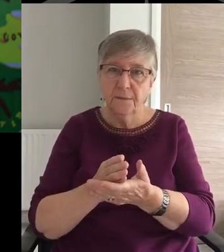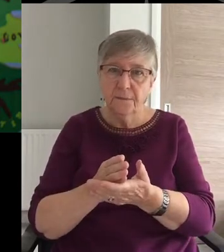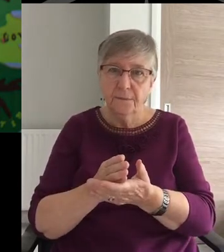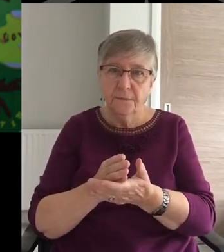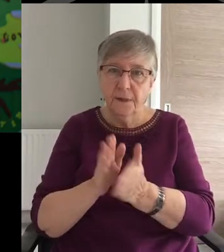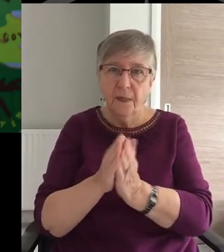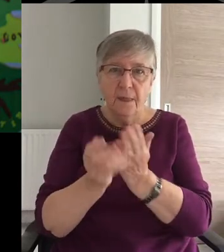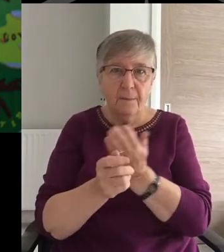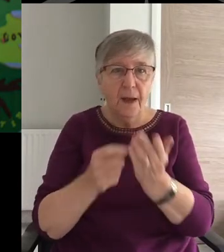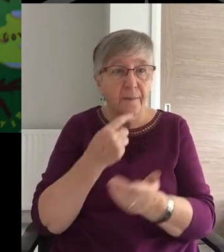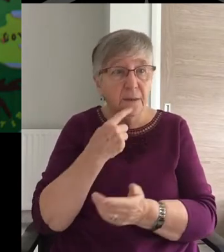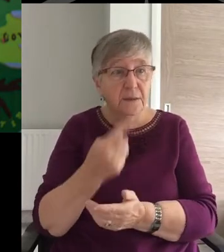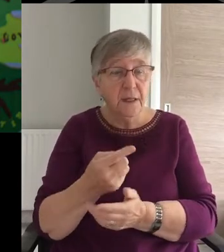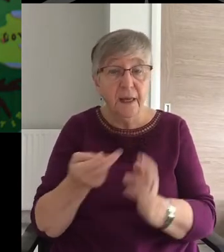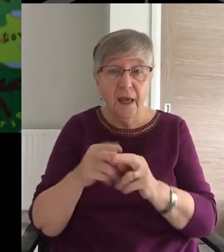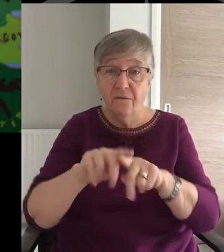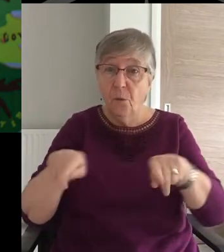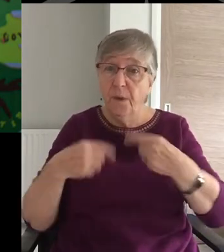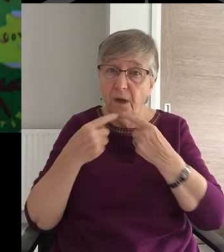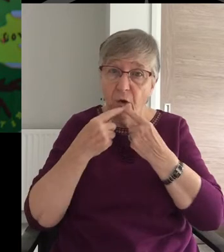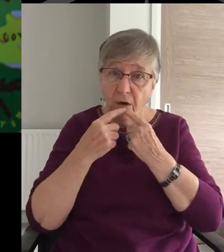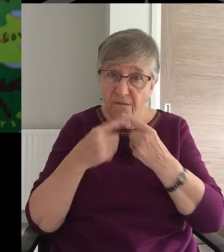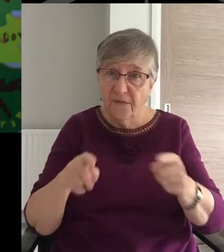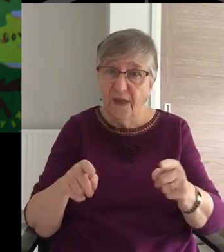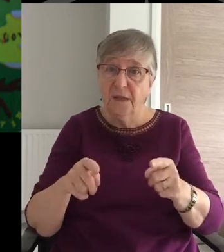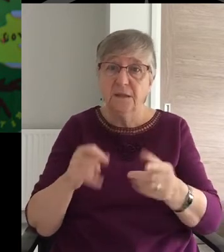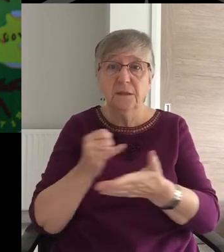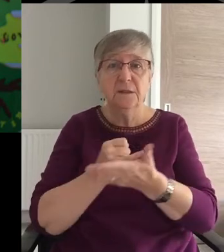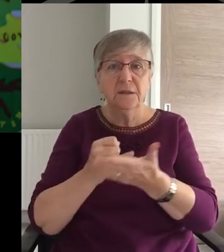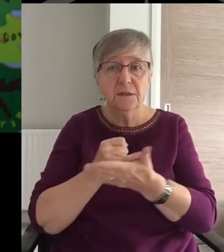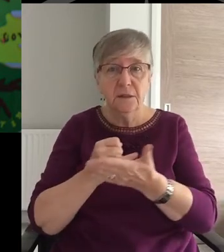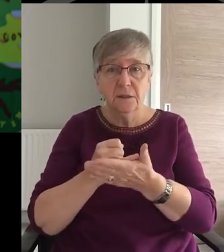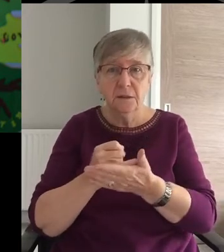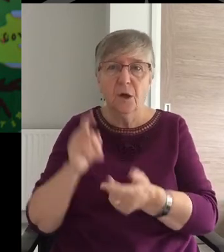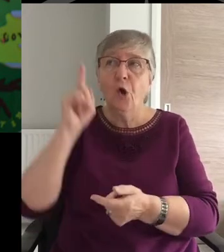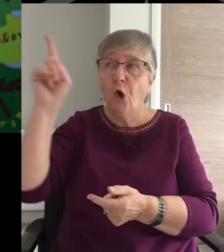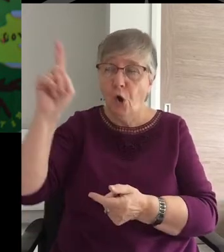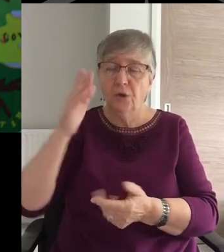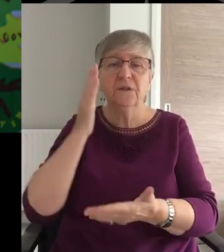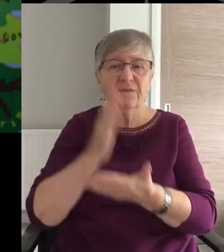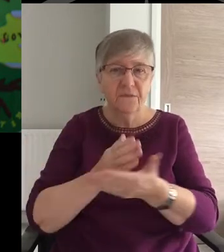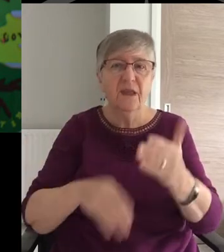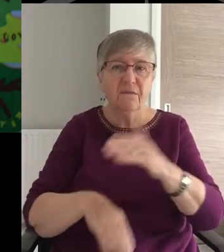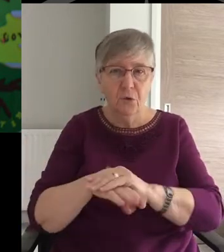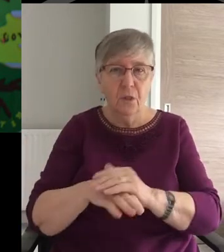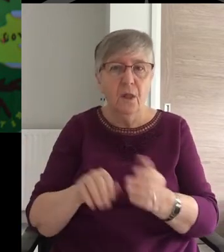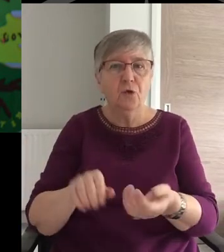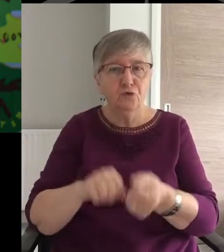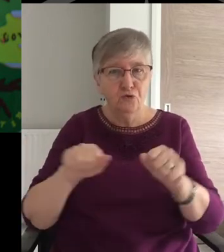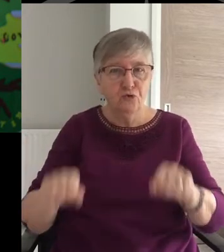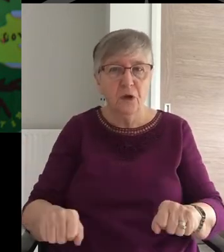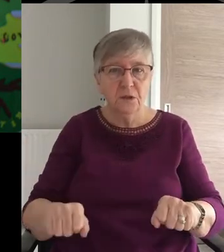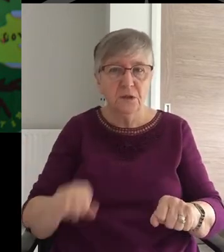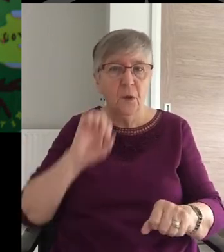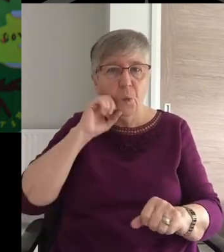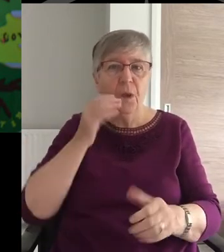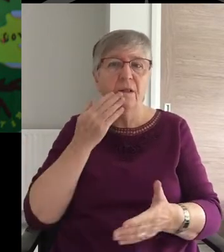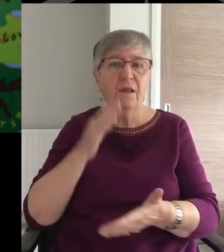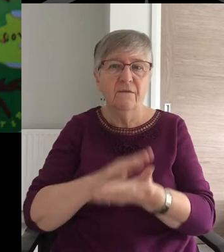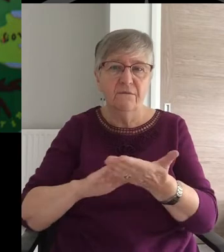The scriptures say that if we confess our sin, God is faithful and just and will forgive us our